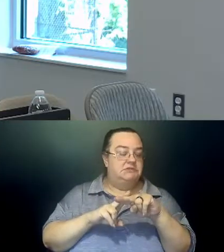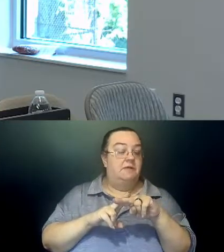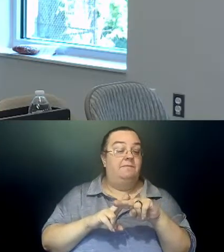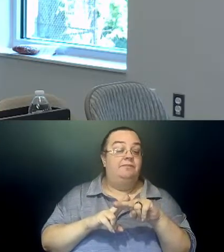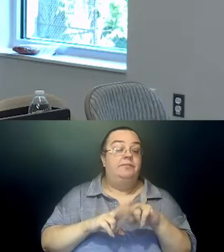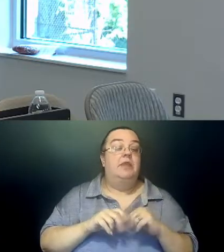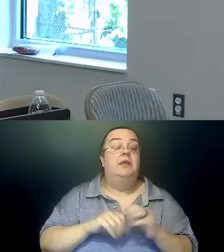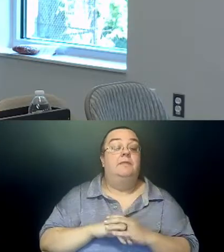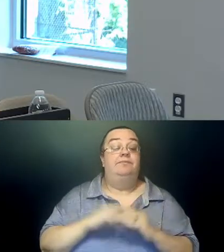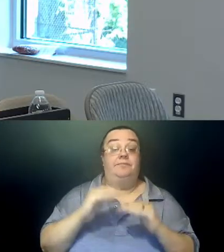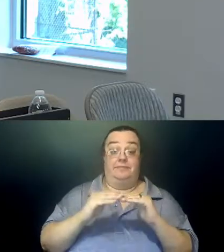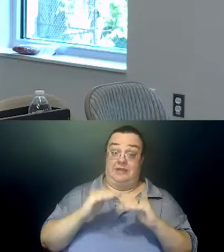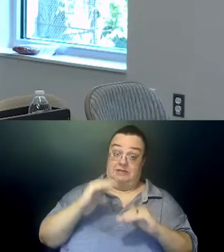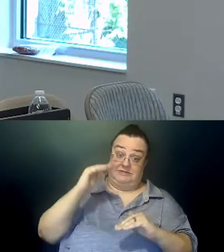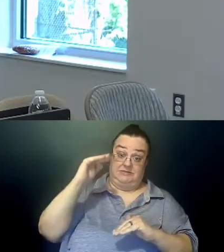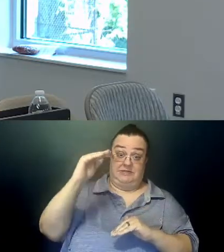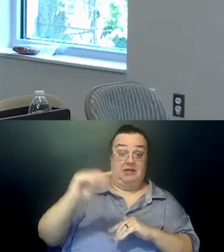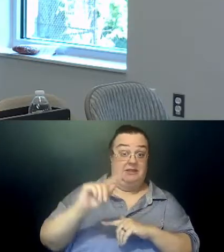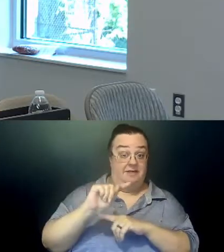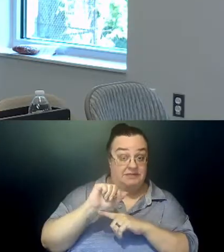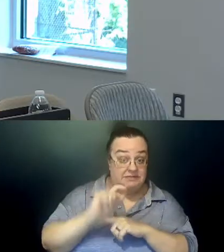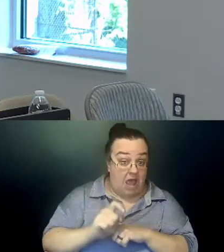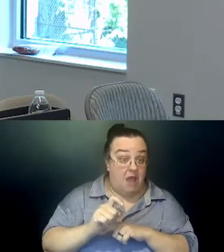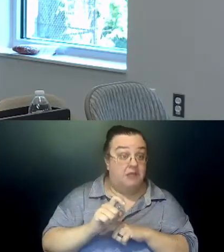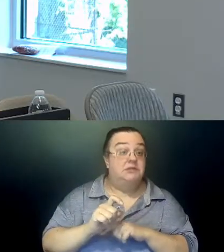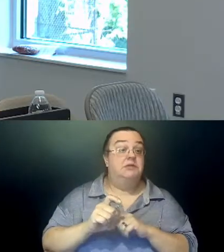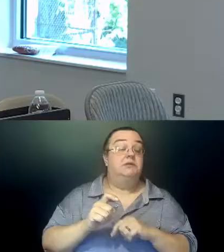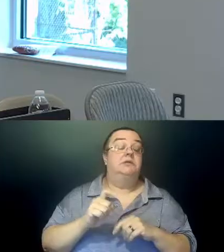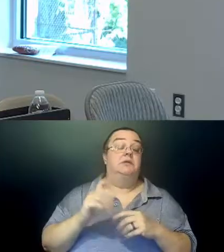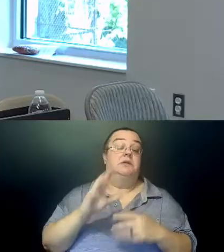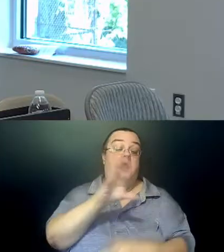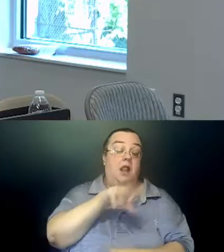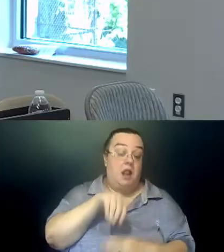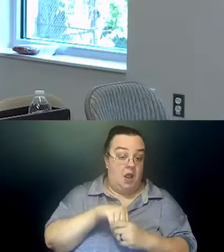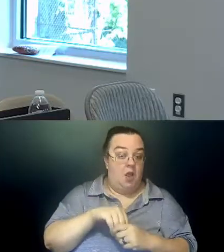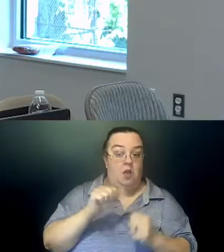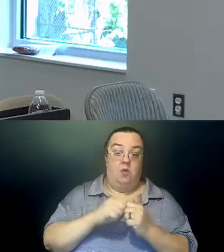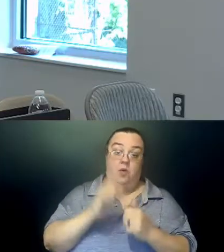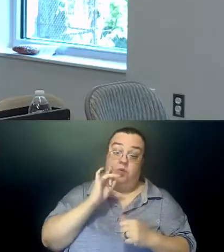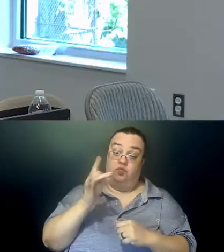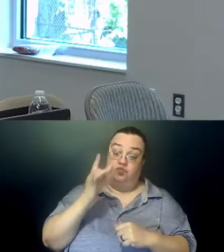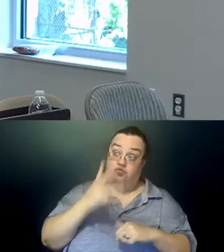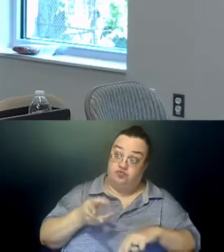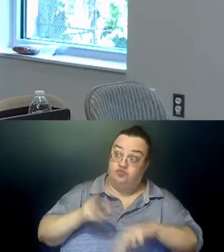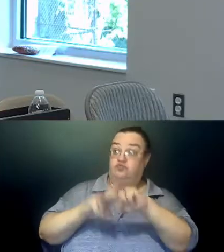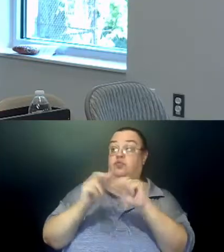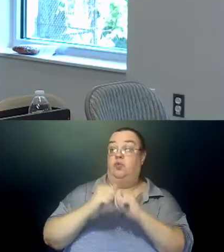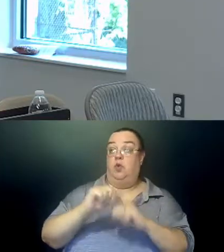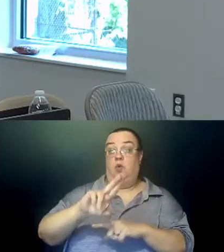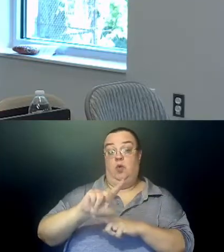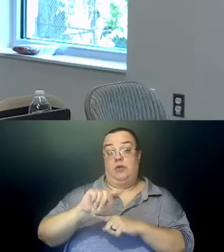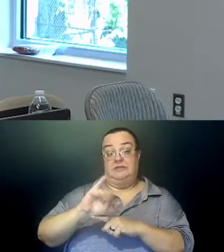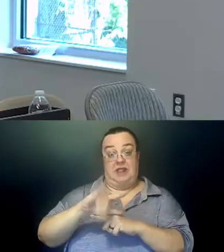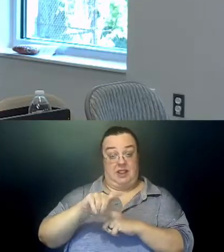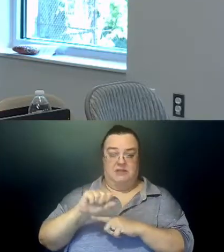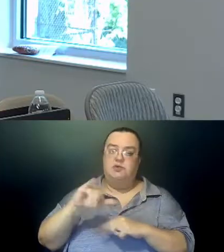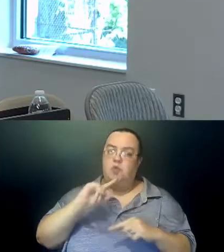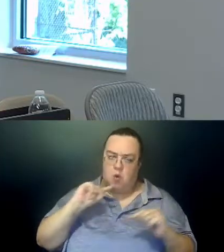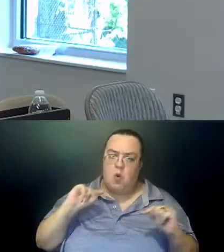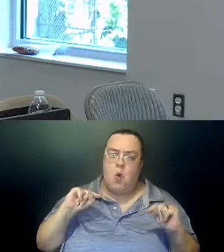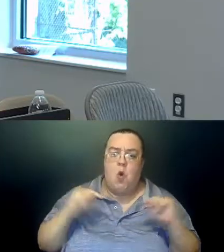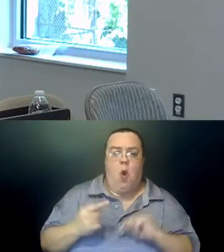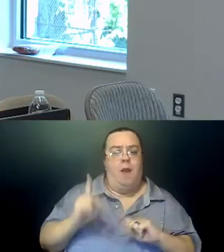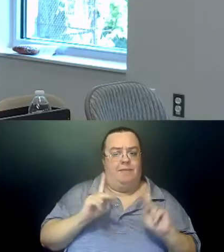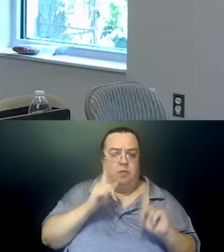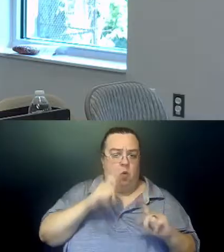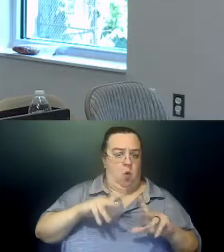Excessive taxation, coupled with the staggering rise in utilities, is crippling homeowners. Just a